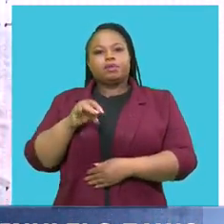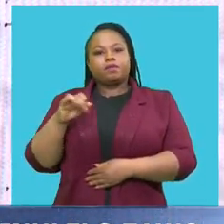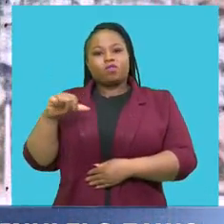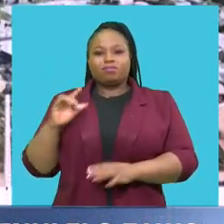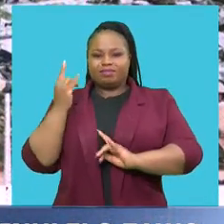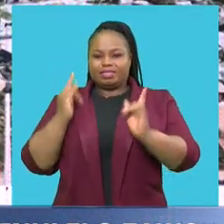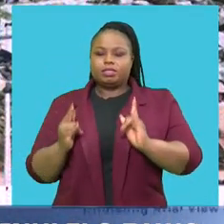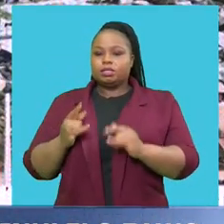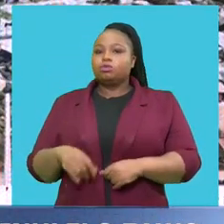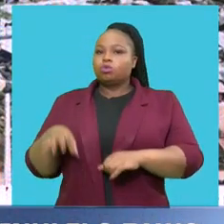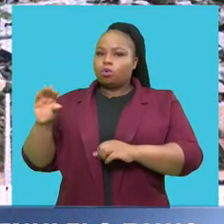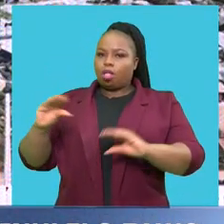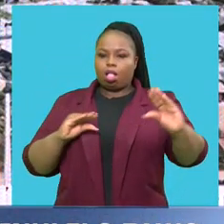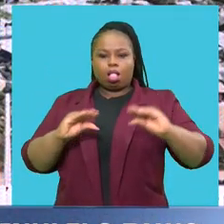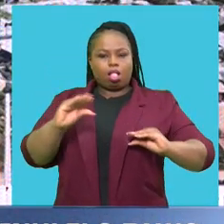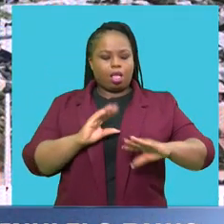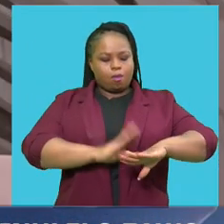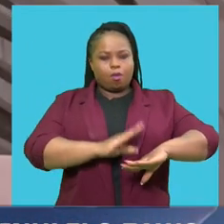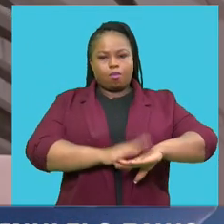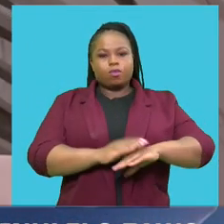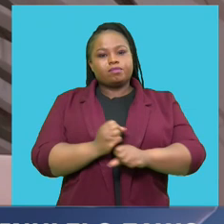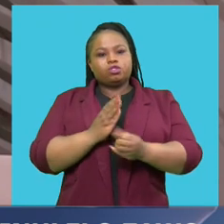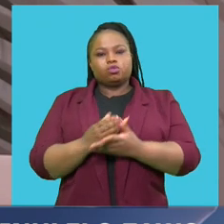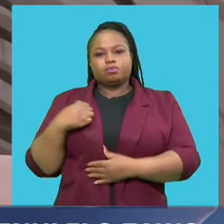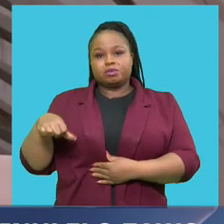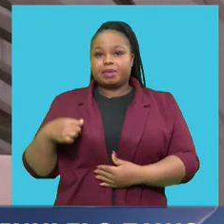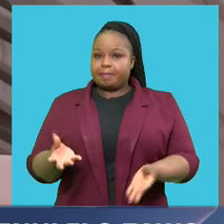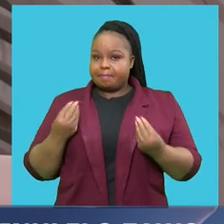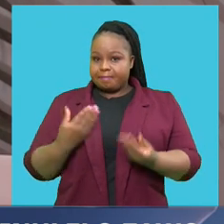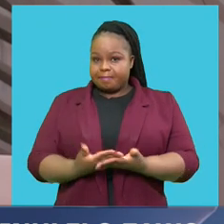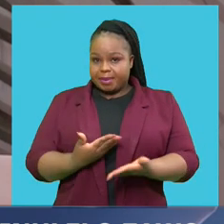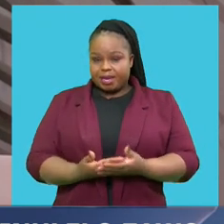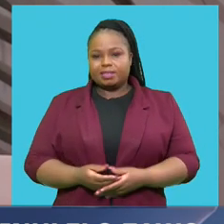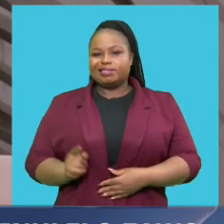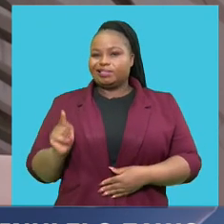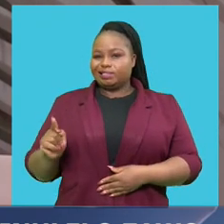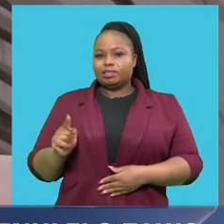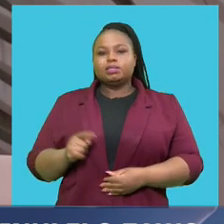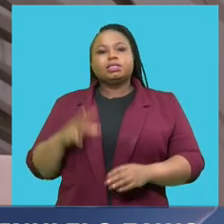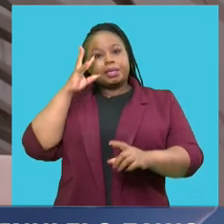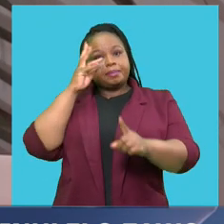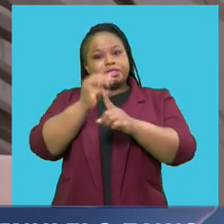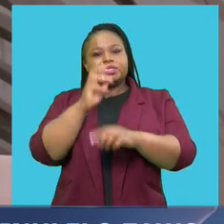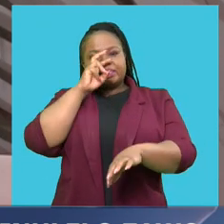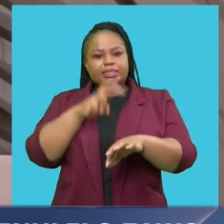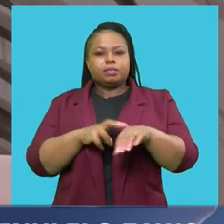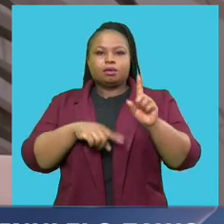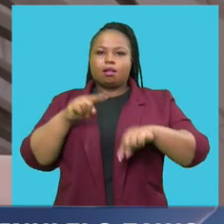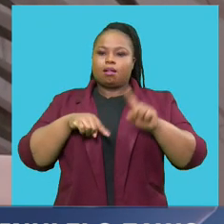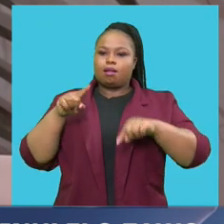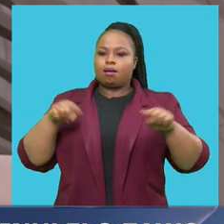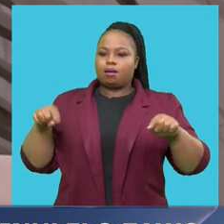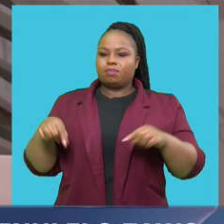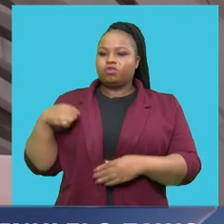and attract new investments into the municipality. This rescue mission requires diversifying